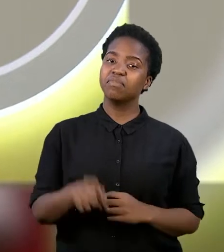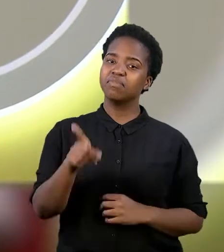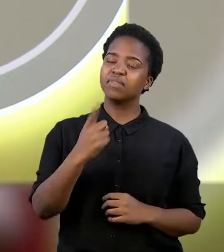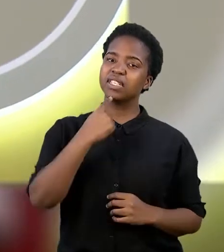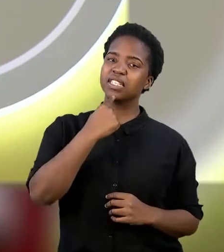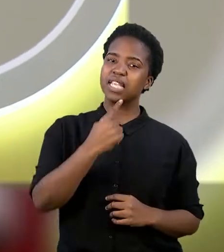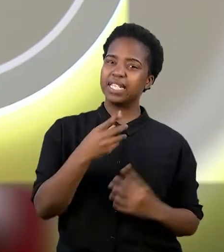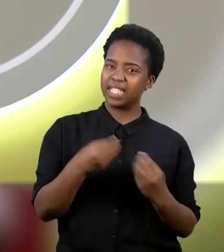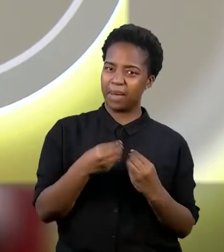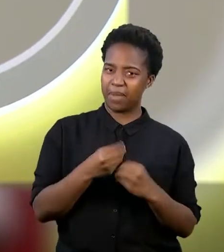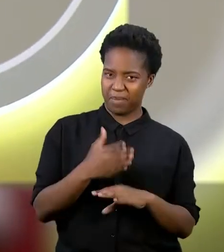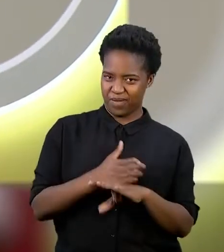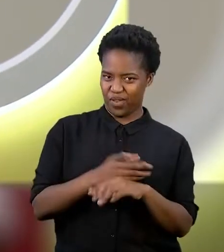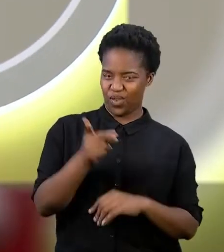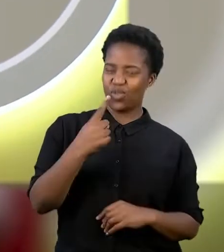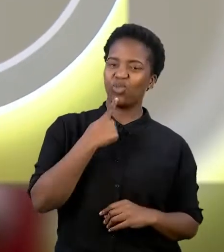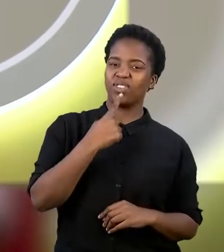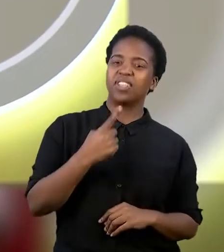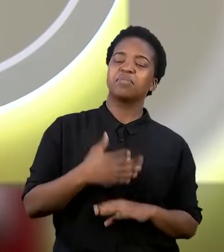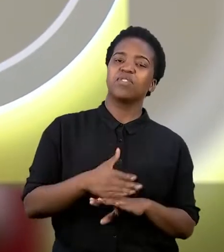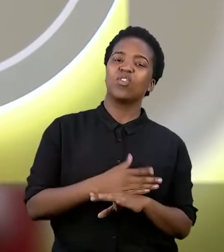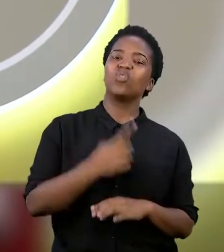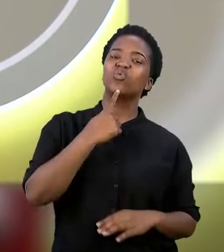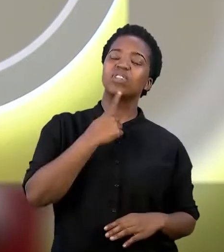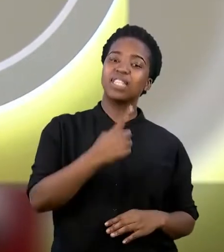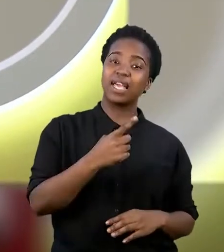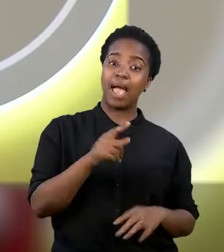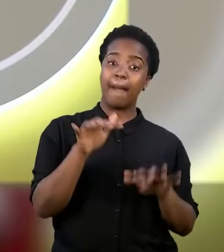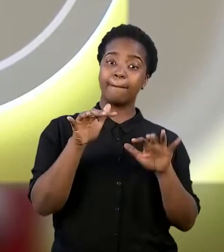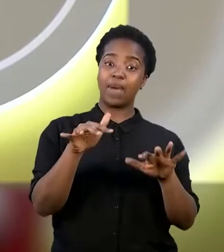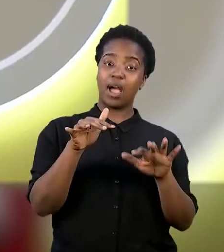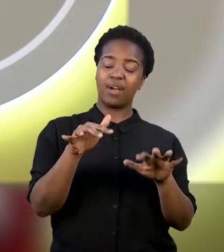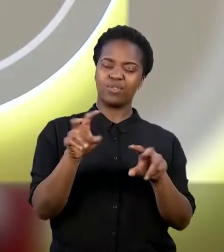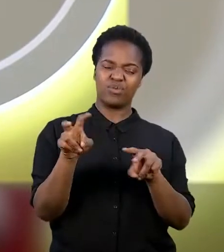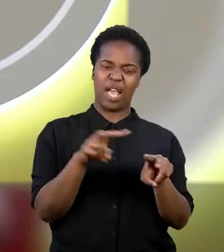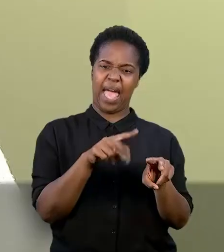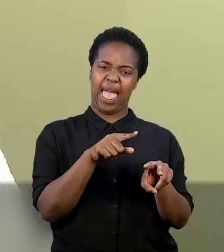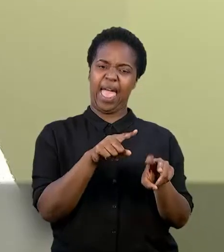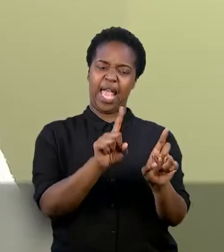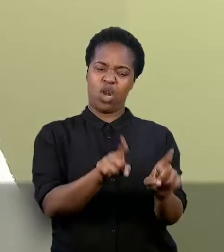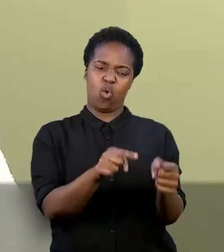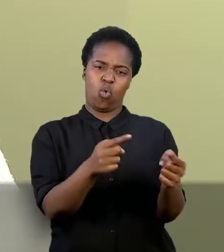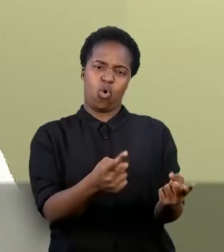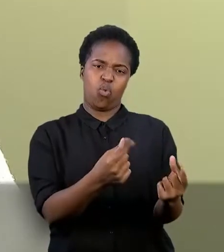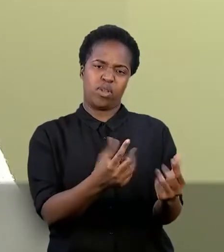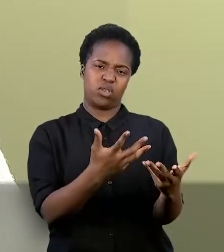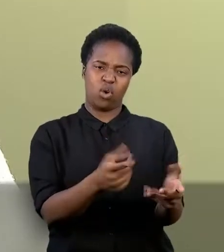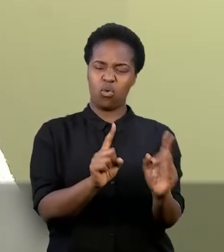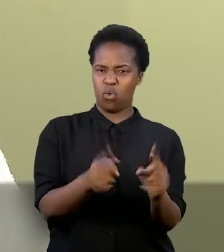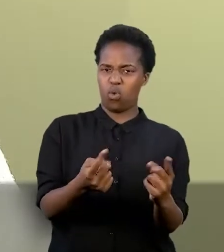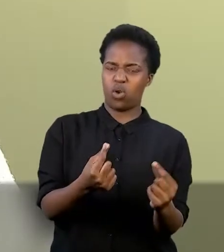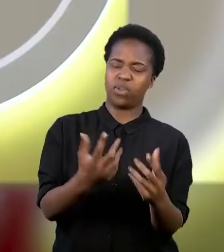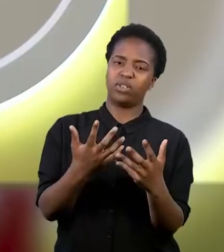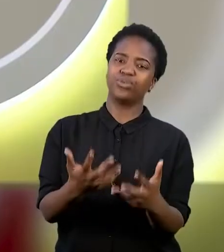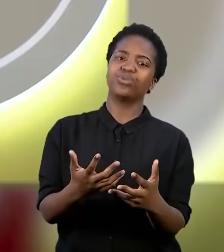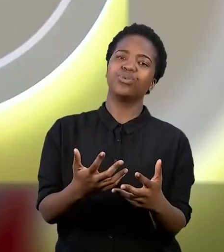Menora, Victor o bua ka something lo re nna lwana elia re qoqile ka yona hore batho ba tla dula ba wesa moya ba re ha ono gona wetsa sena